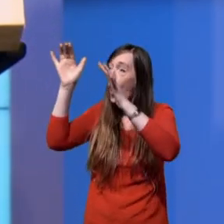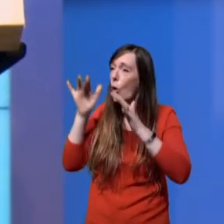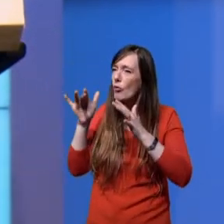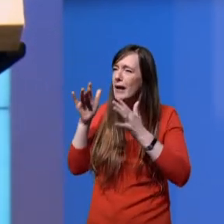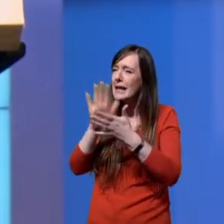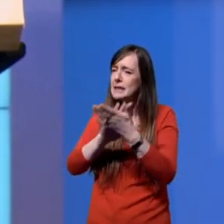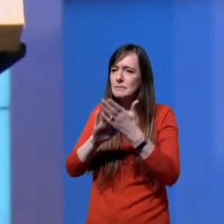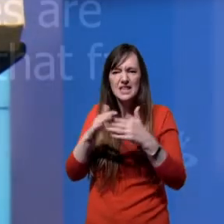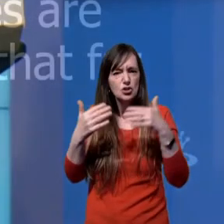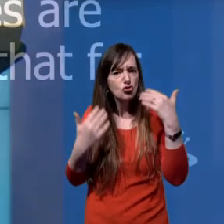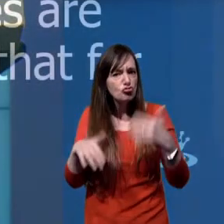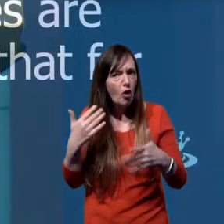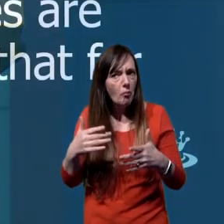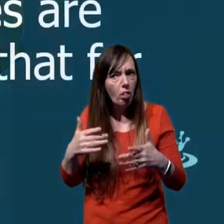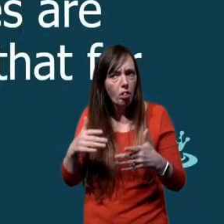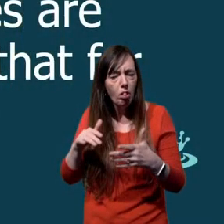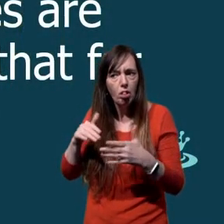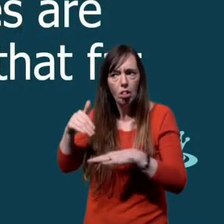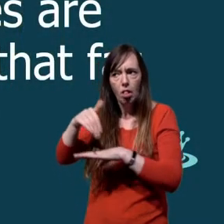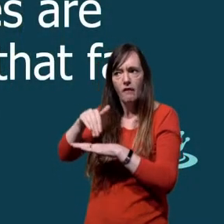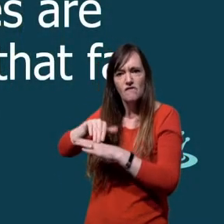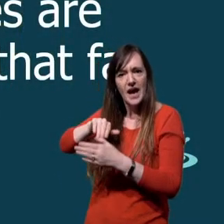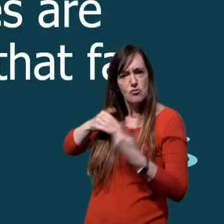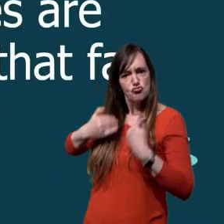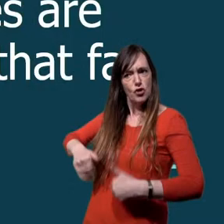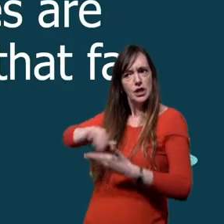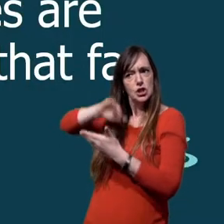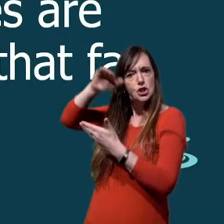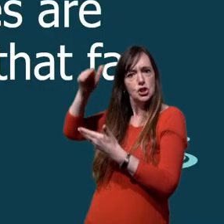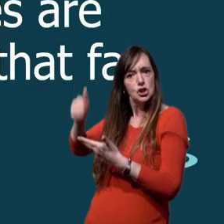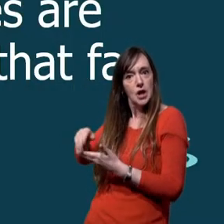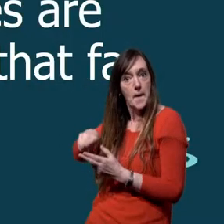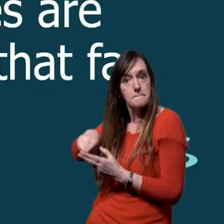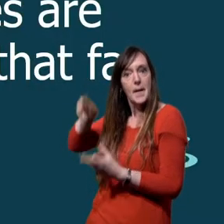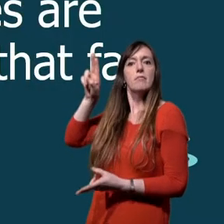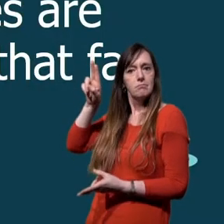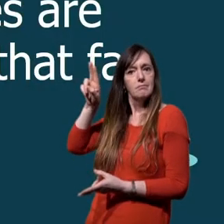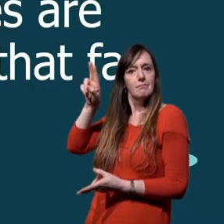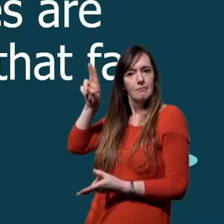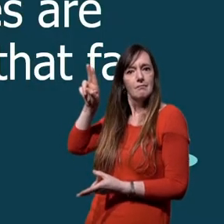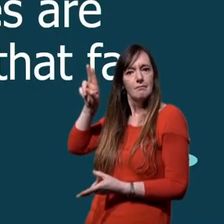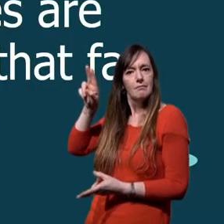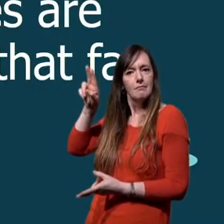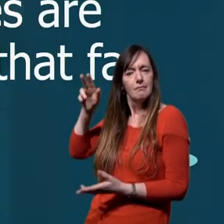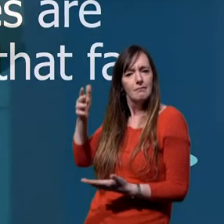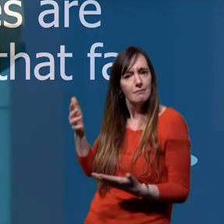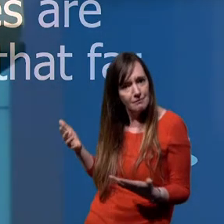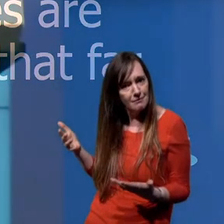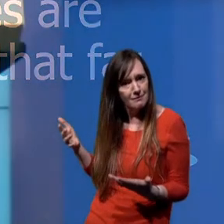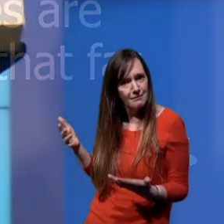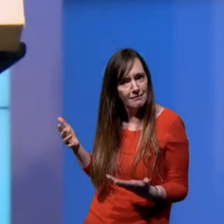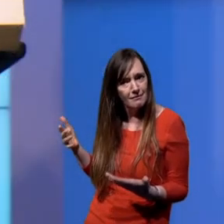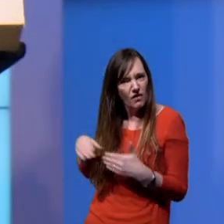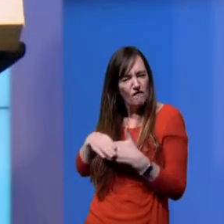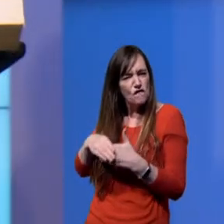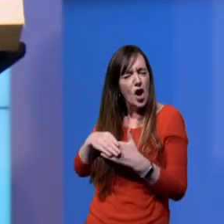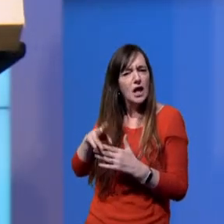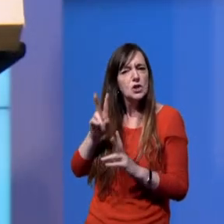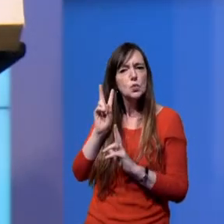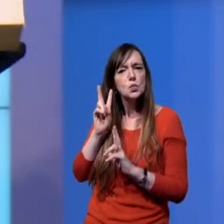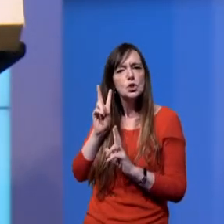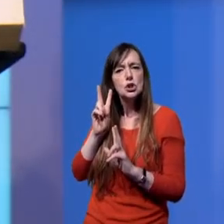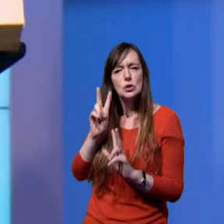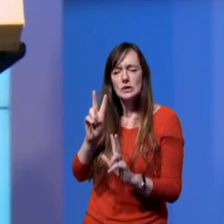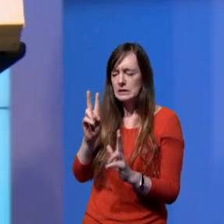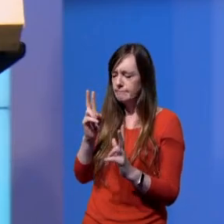Troubles increase our riches. So friends, when you see suffering